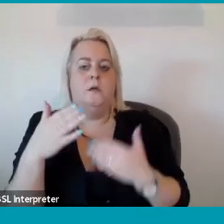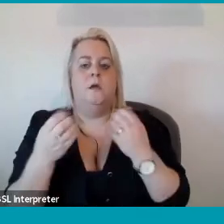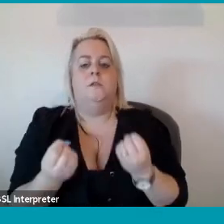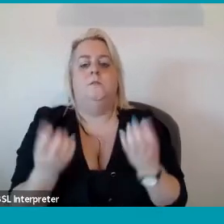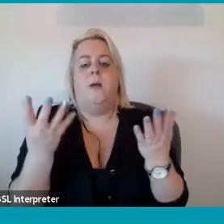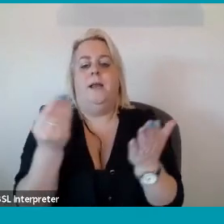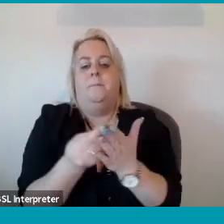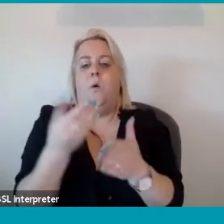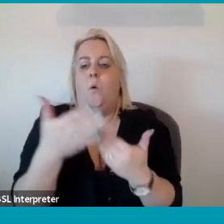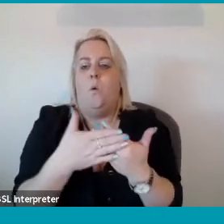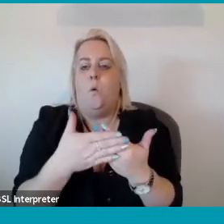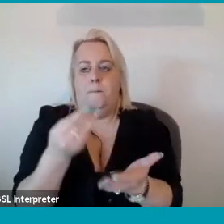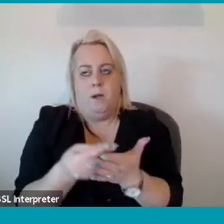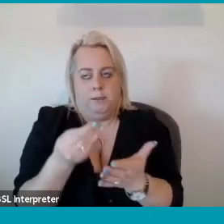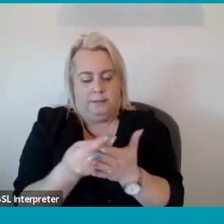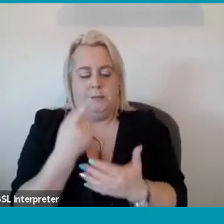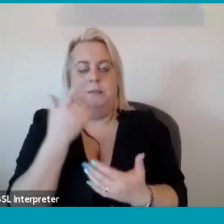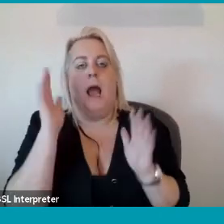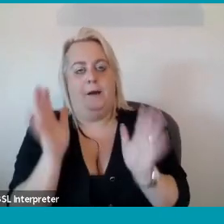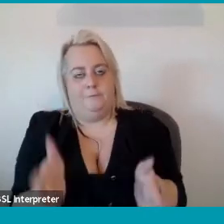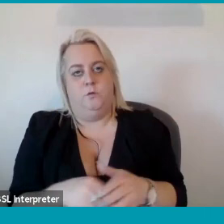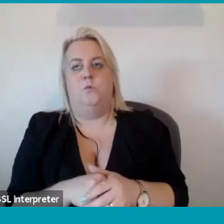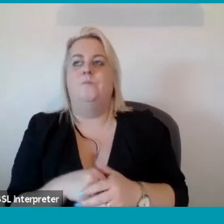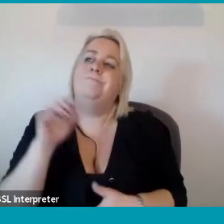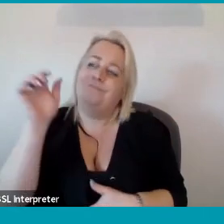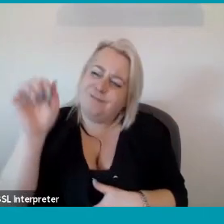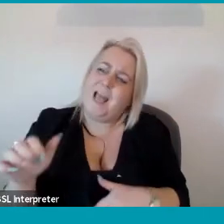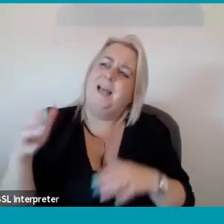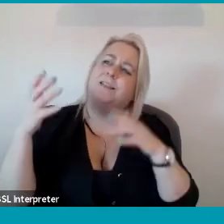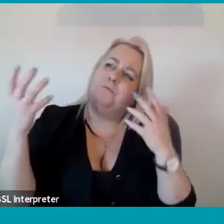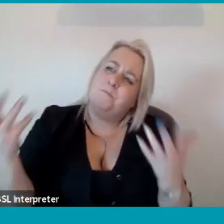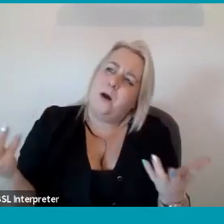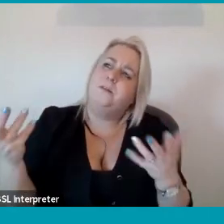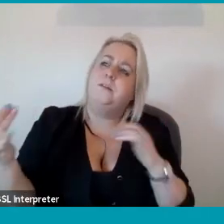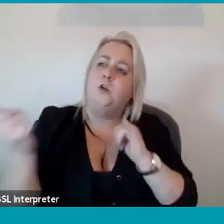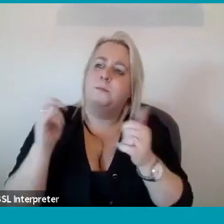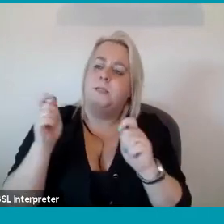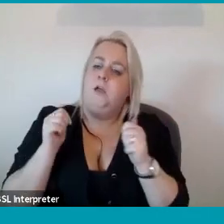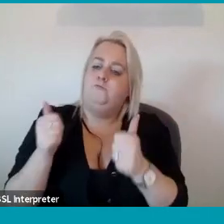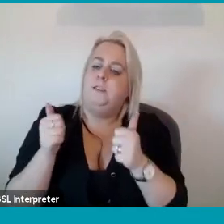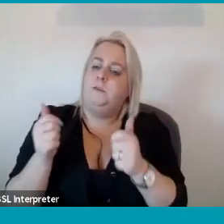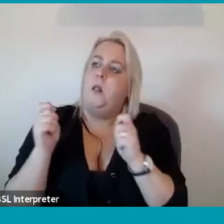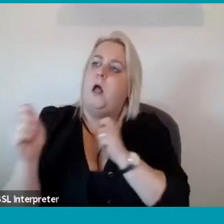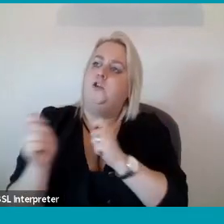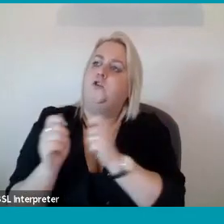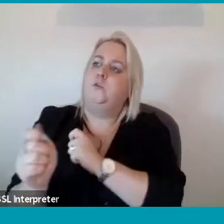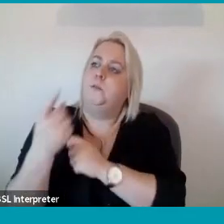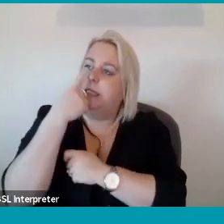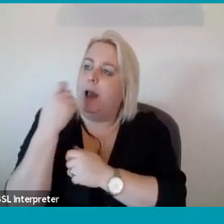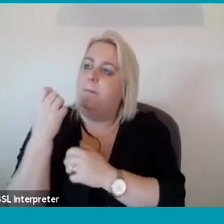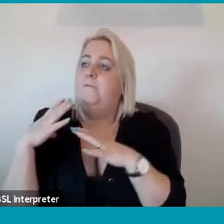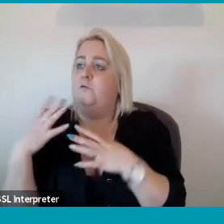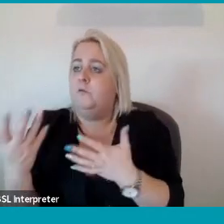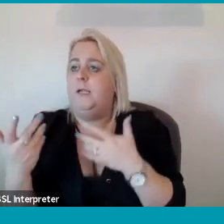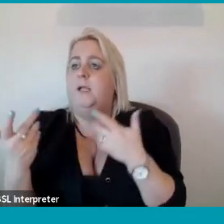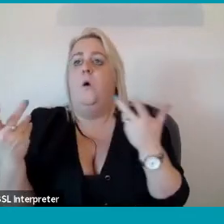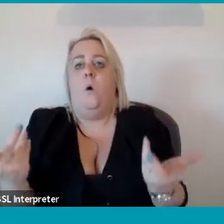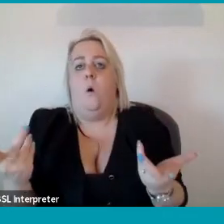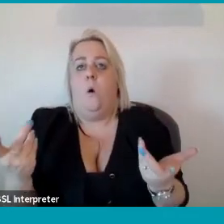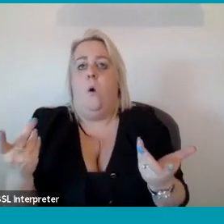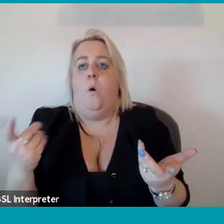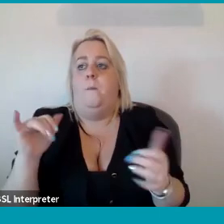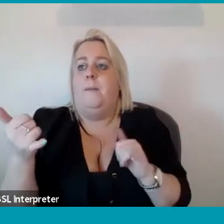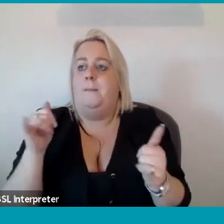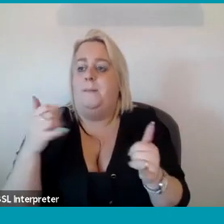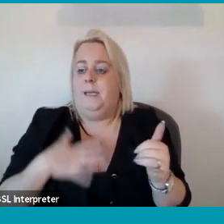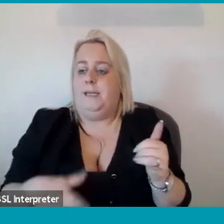will need workplace adjustments. Usually they're free. Often it's diverse, flexible working